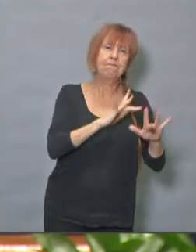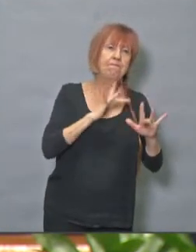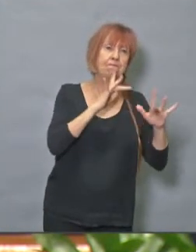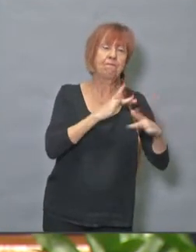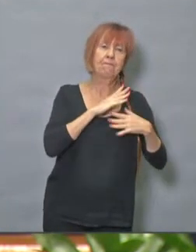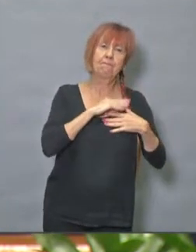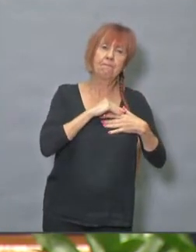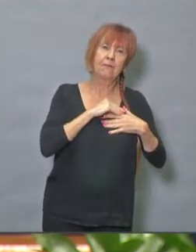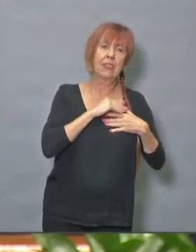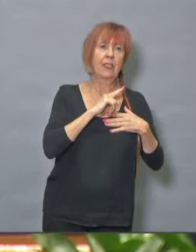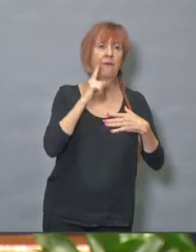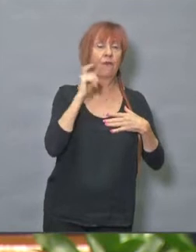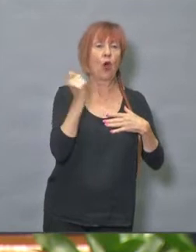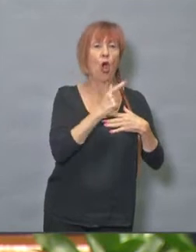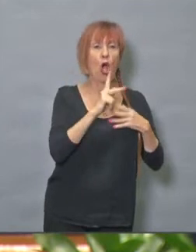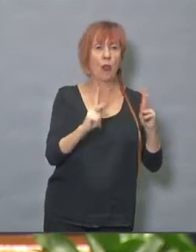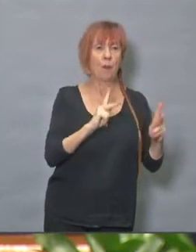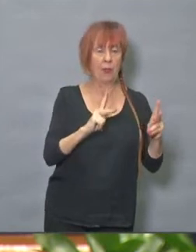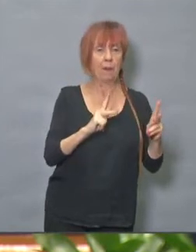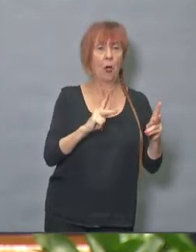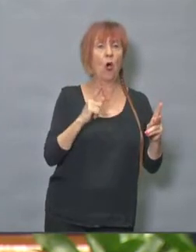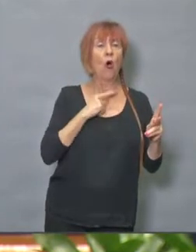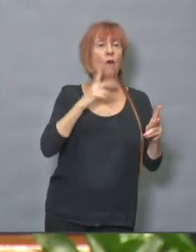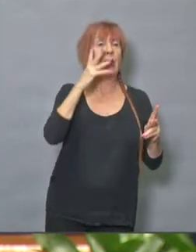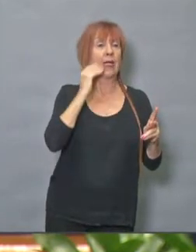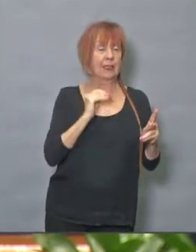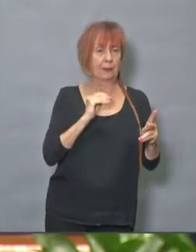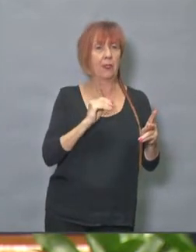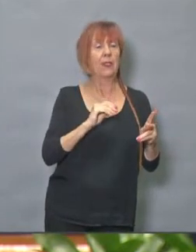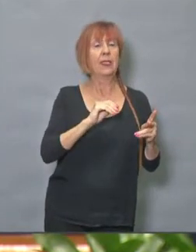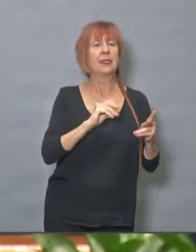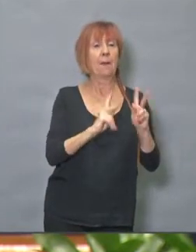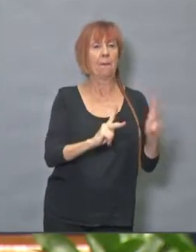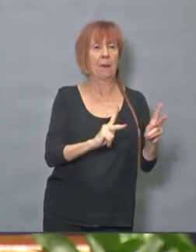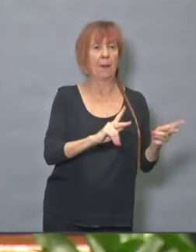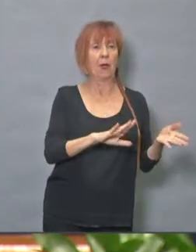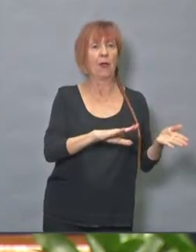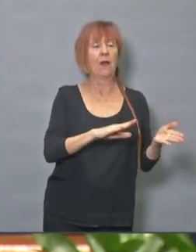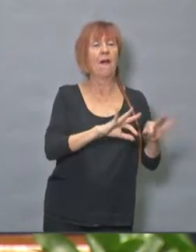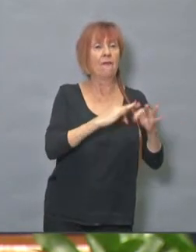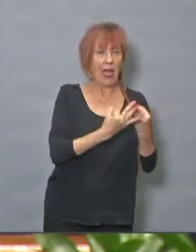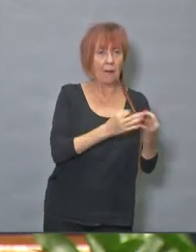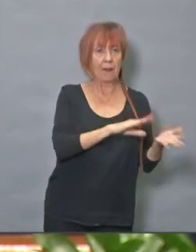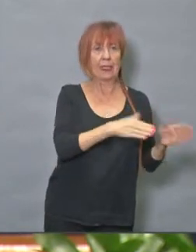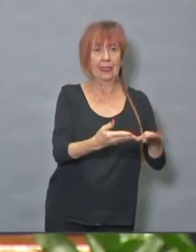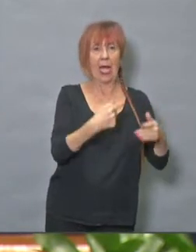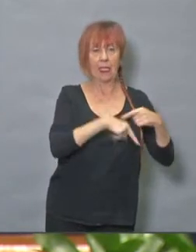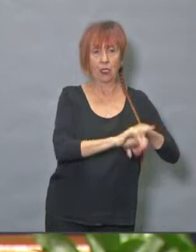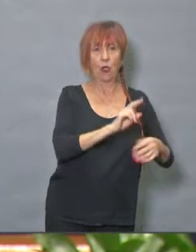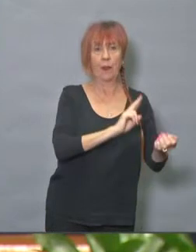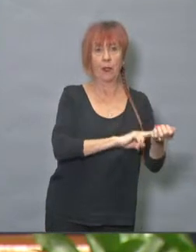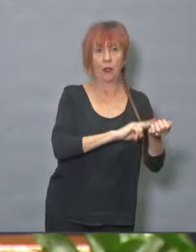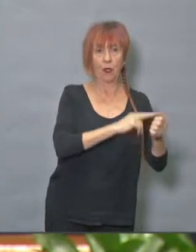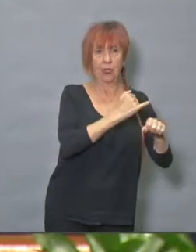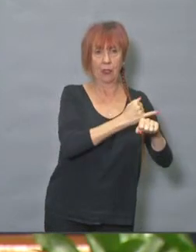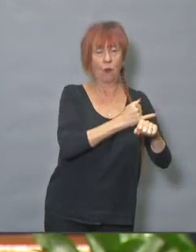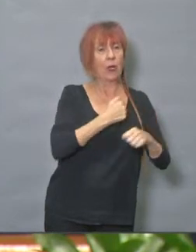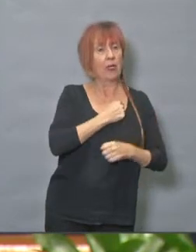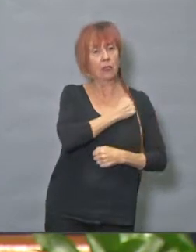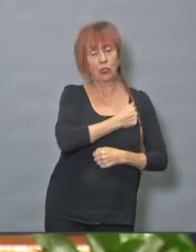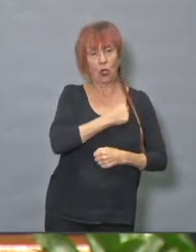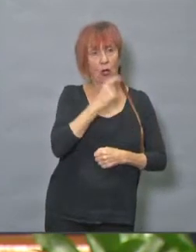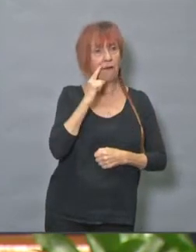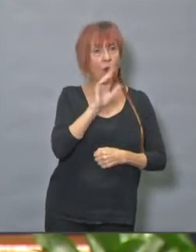sympathies go to all who are mourning the passing of loved ones who resided in an institutional setting. We're so sorry for your